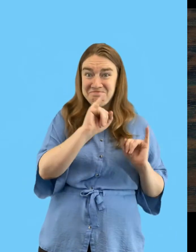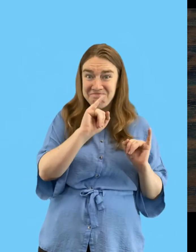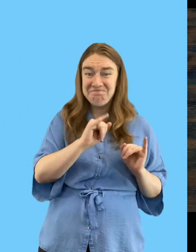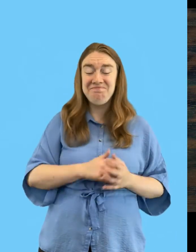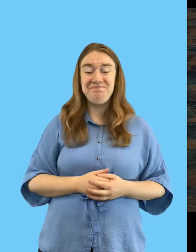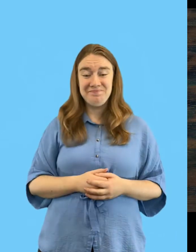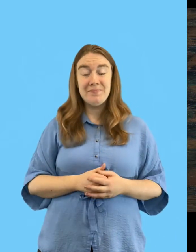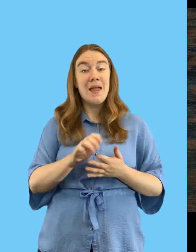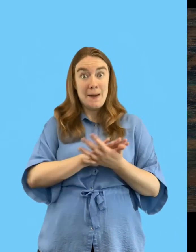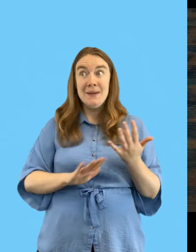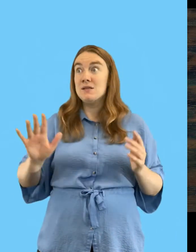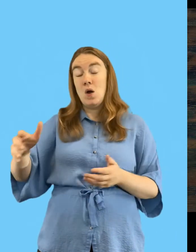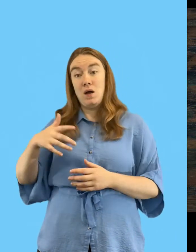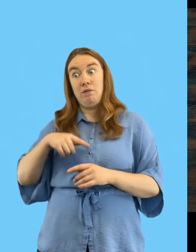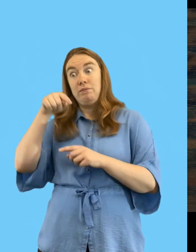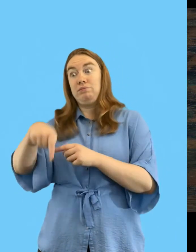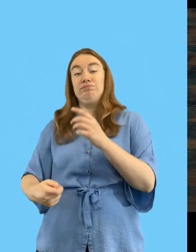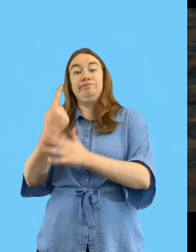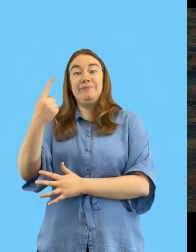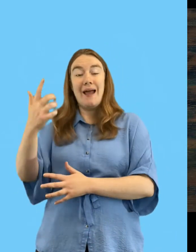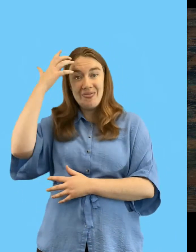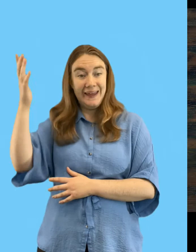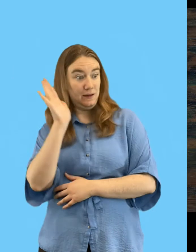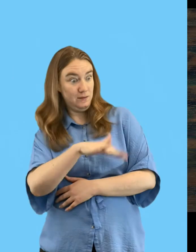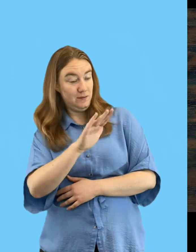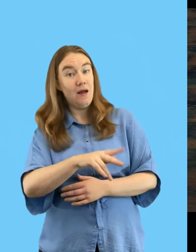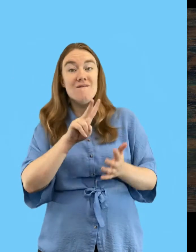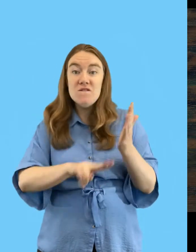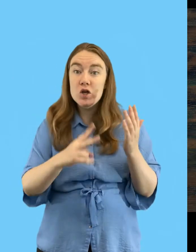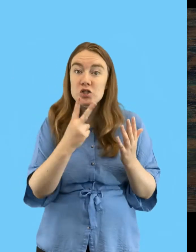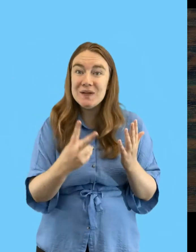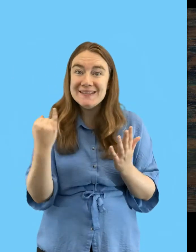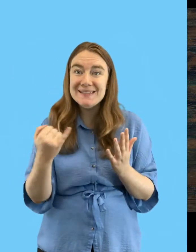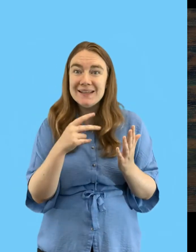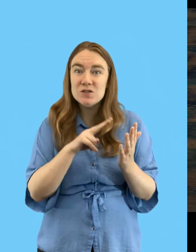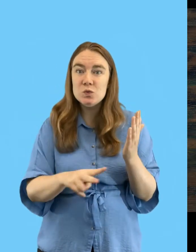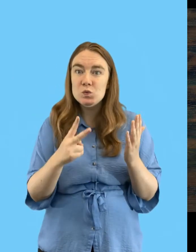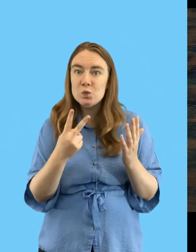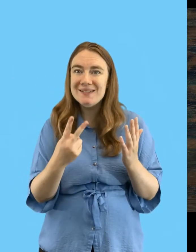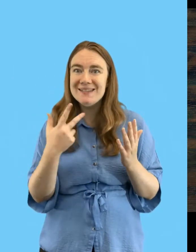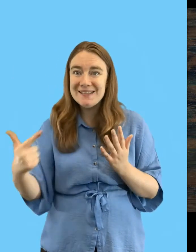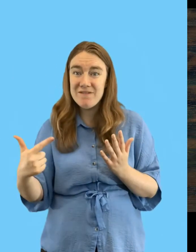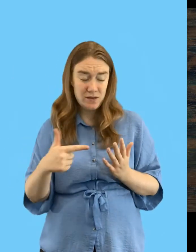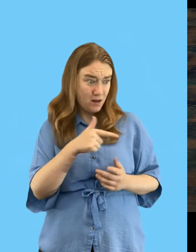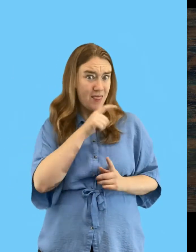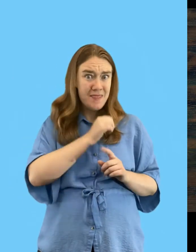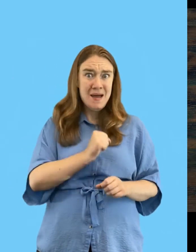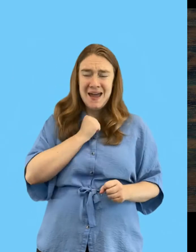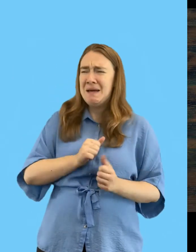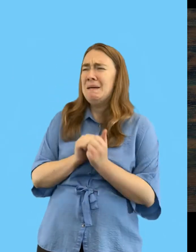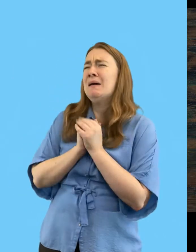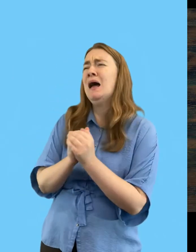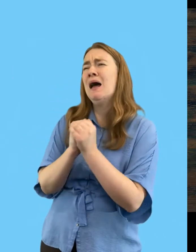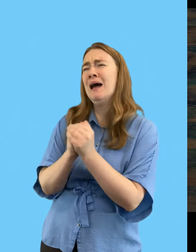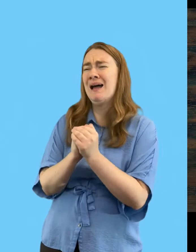then that when he is called before the king in verse 26 and 27, he's prepared to beg. I mean, he's got no other options, no